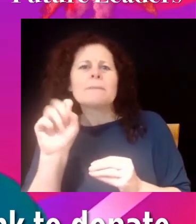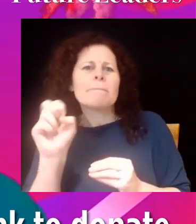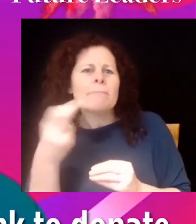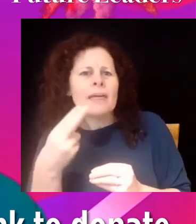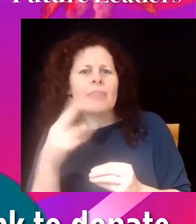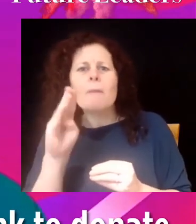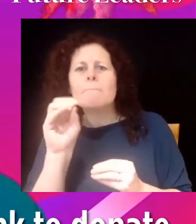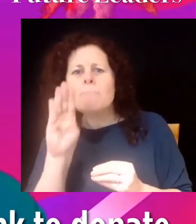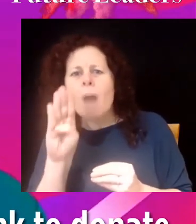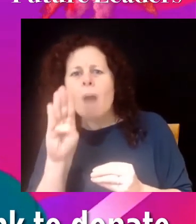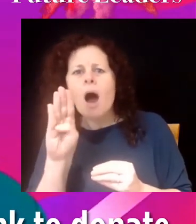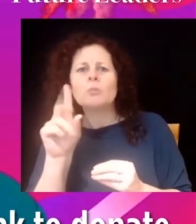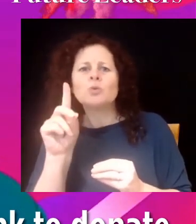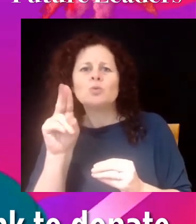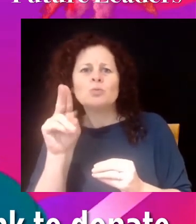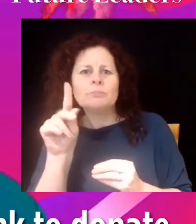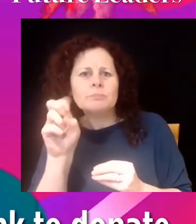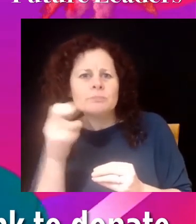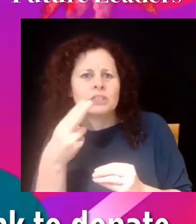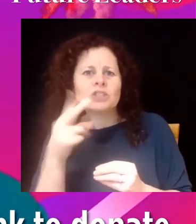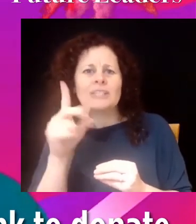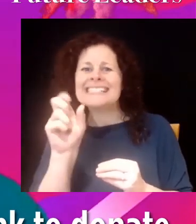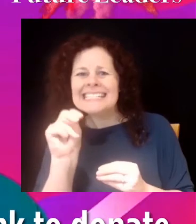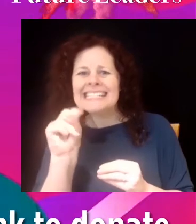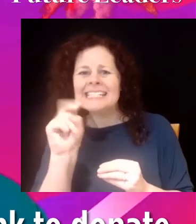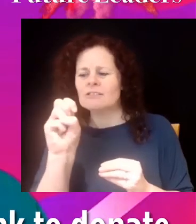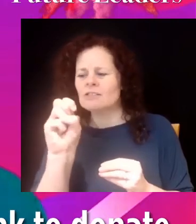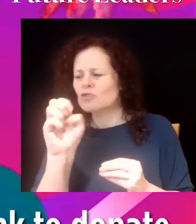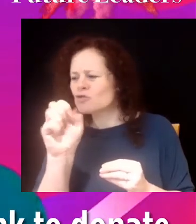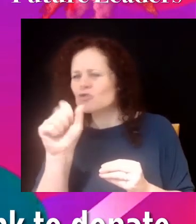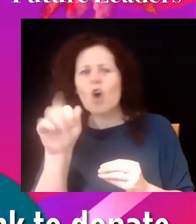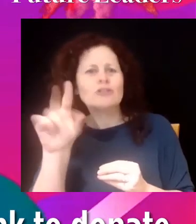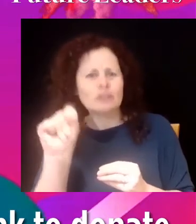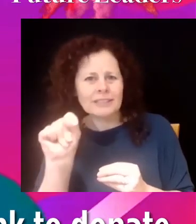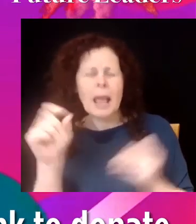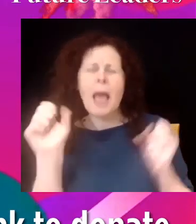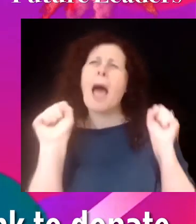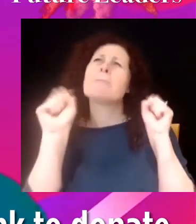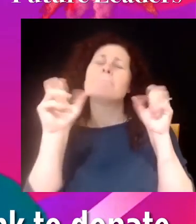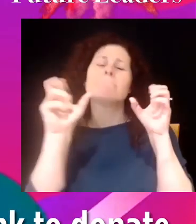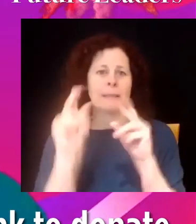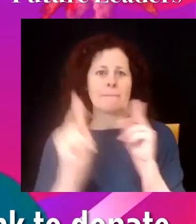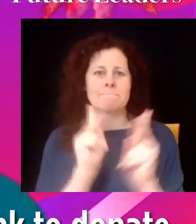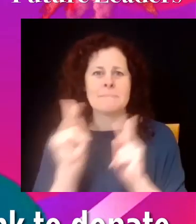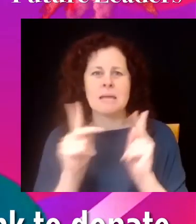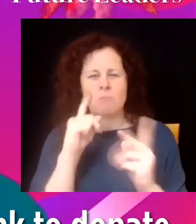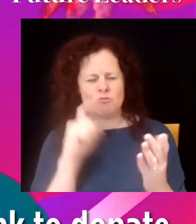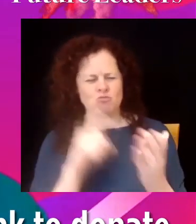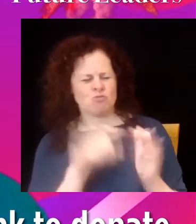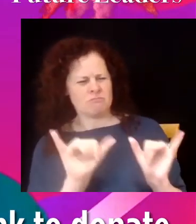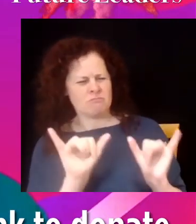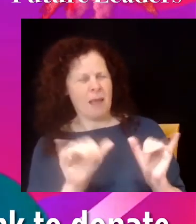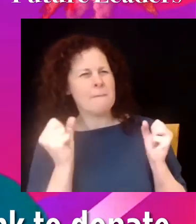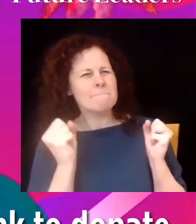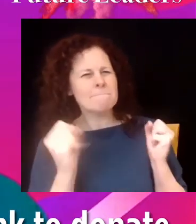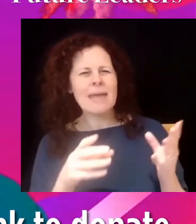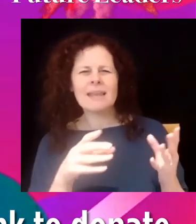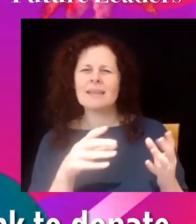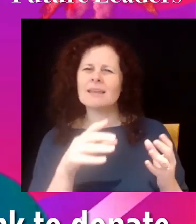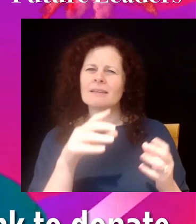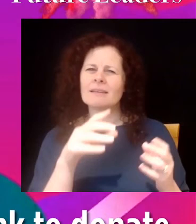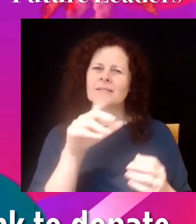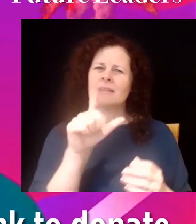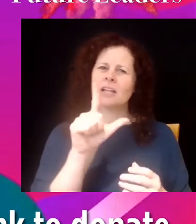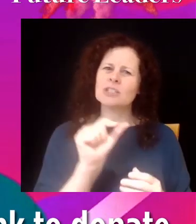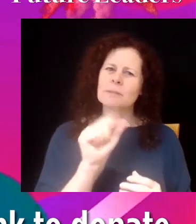Bob Dugosh and Dave Brown and Dean Sargent, amazing people who said, too many LGBTQ kids are